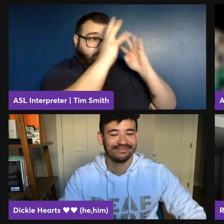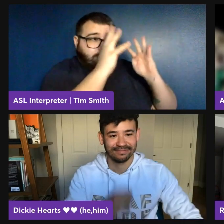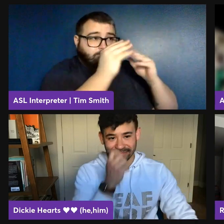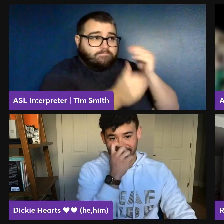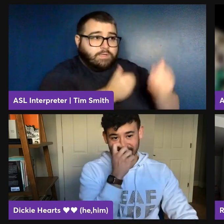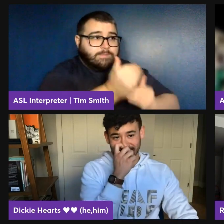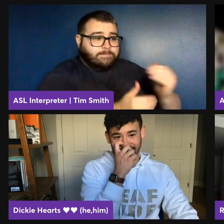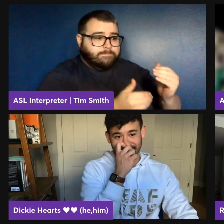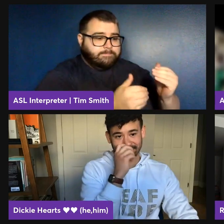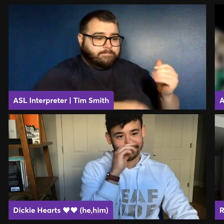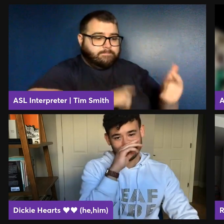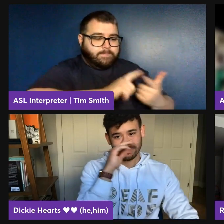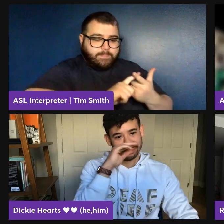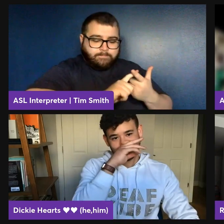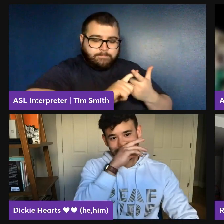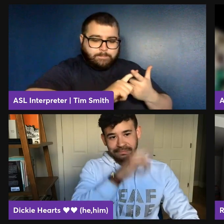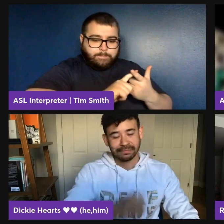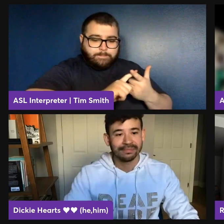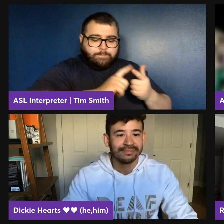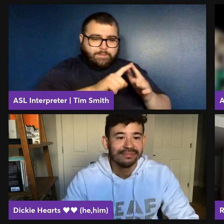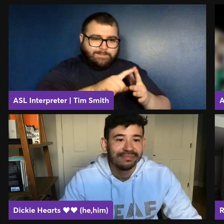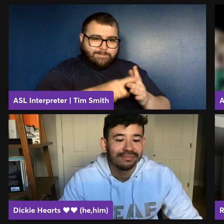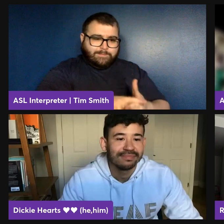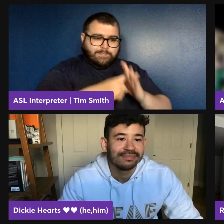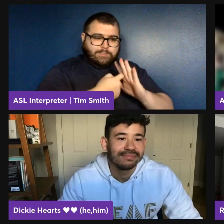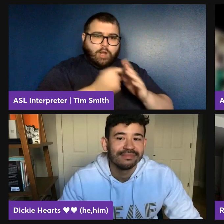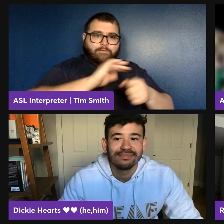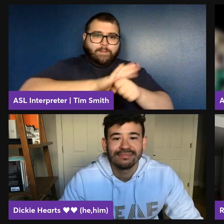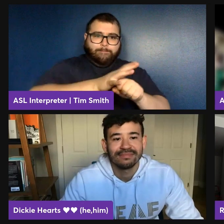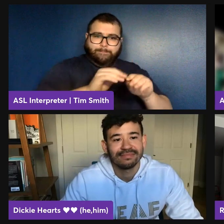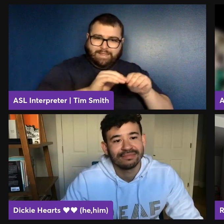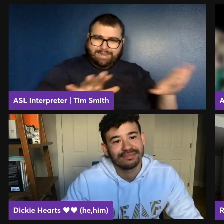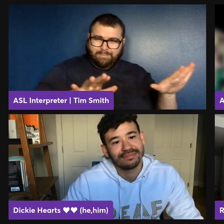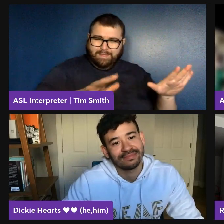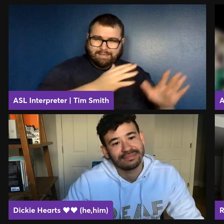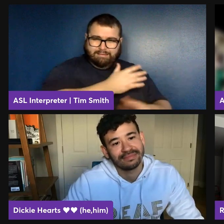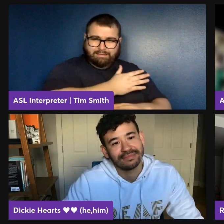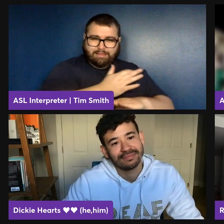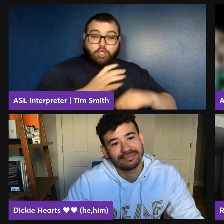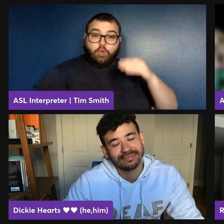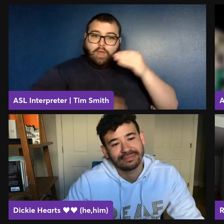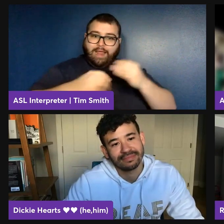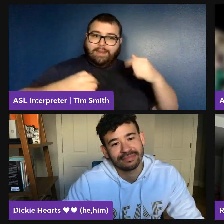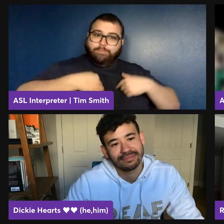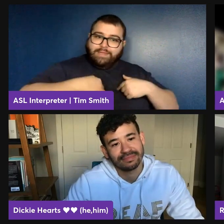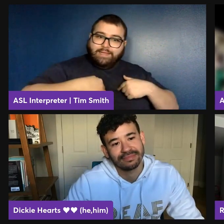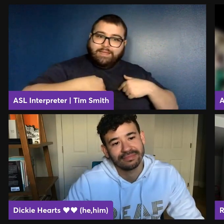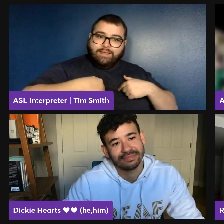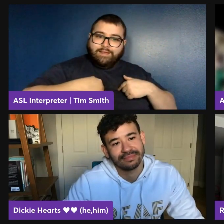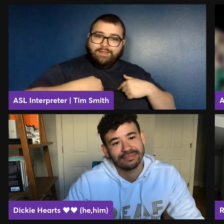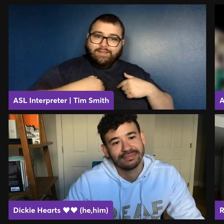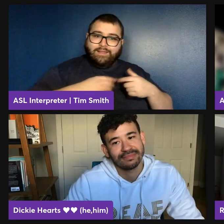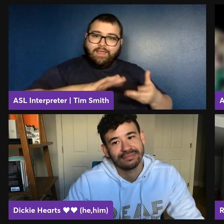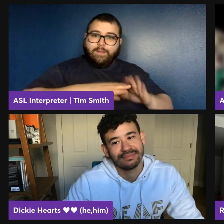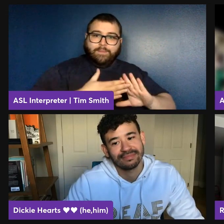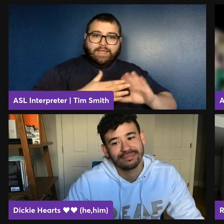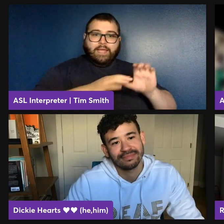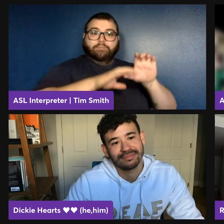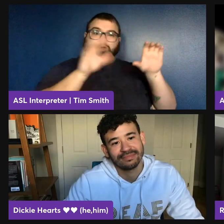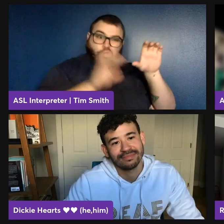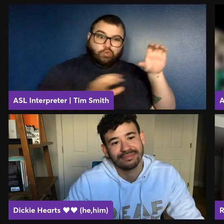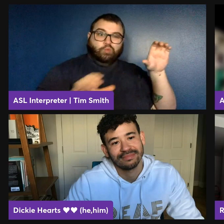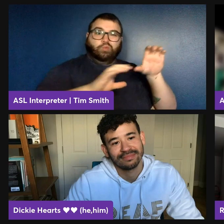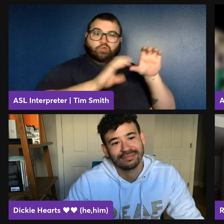then at the start of the pandemic or midway through, you added me and it became a series of Zoom